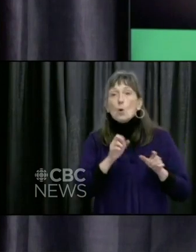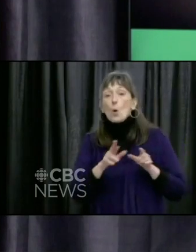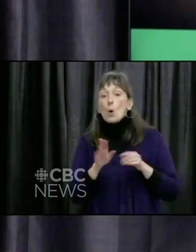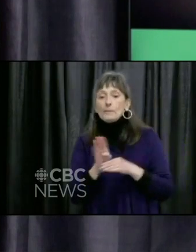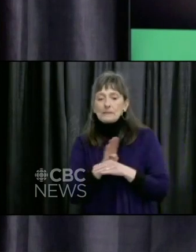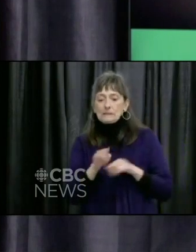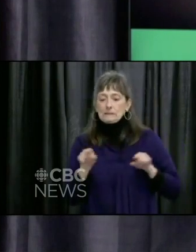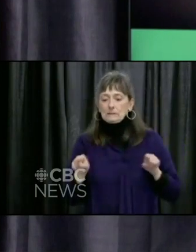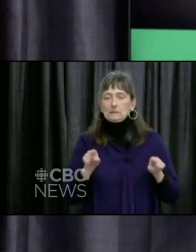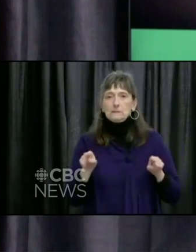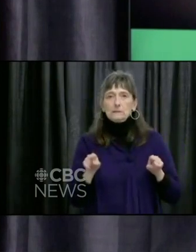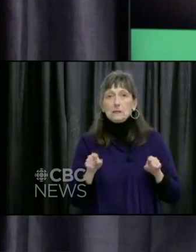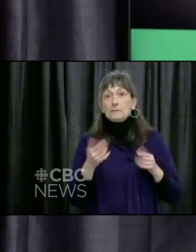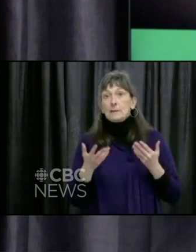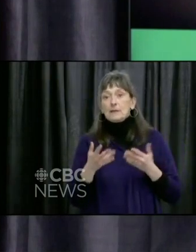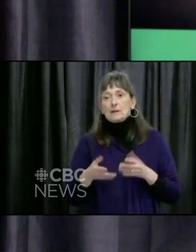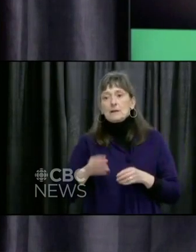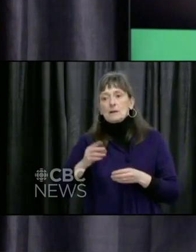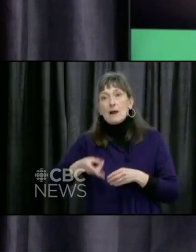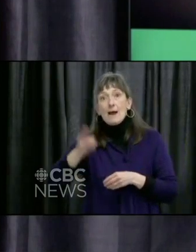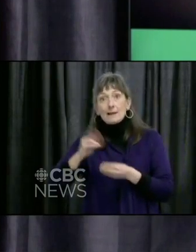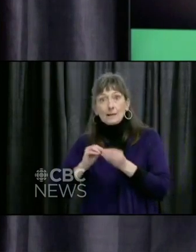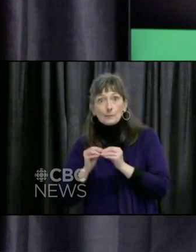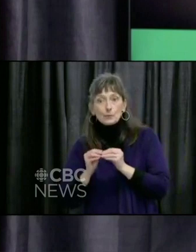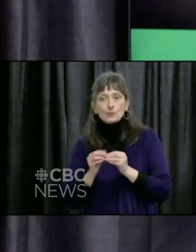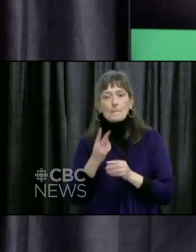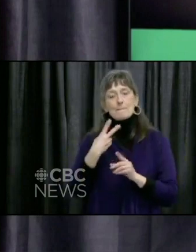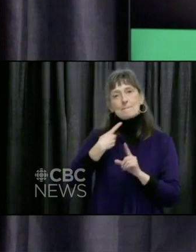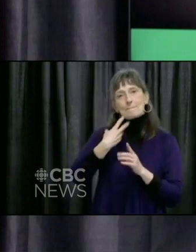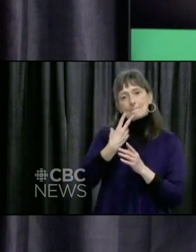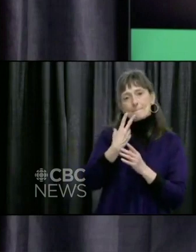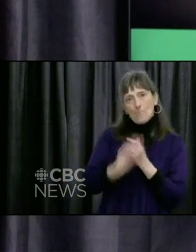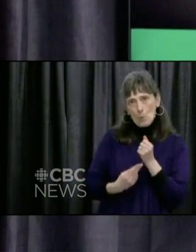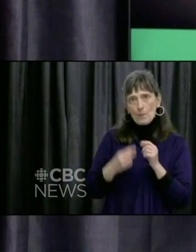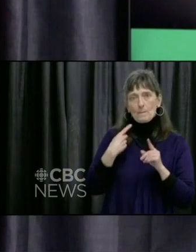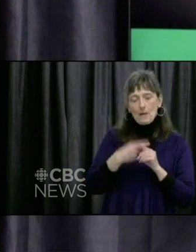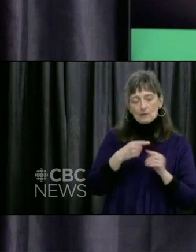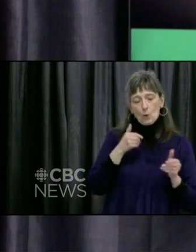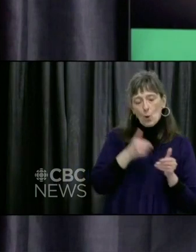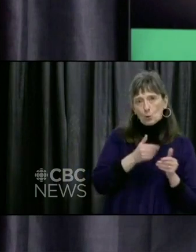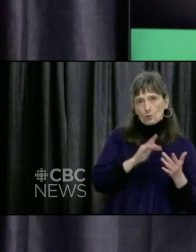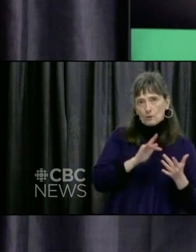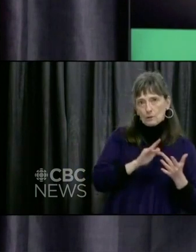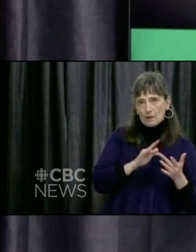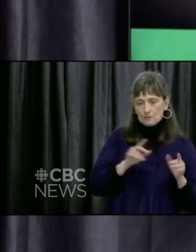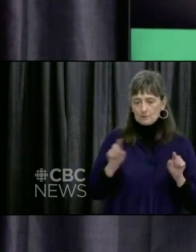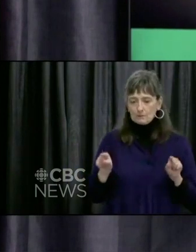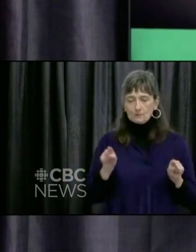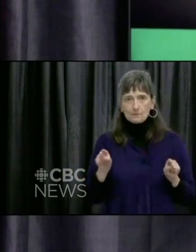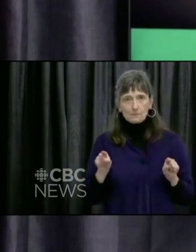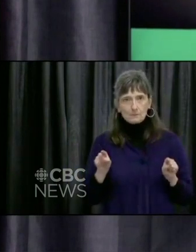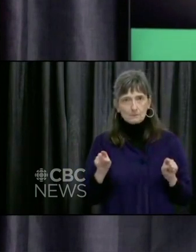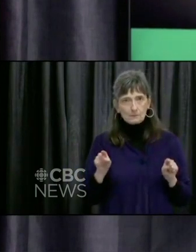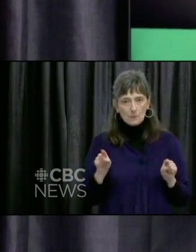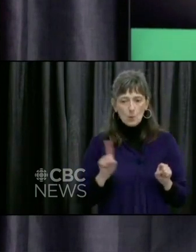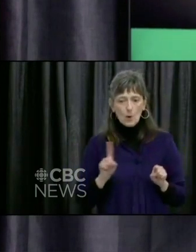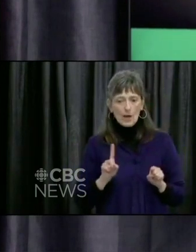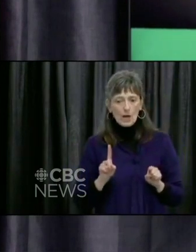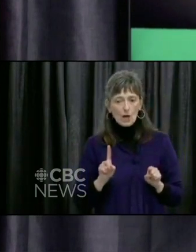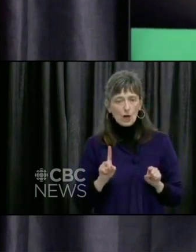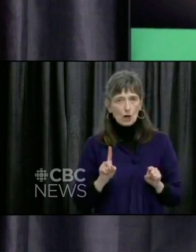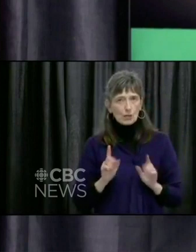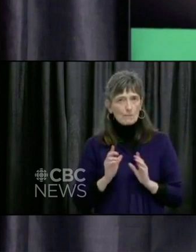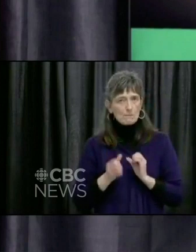those two, which is a high volume or intimate contact. So there's three things that you worry about in terms of risk: is can you physically